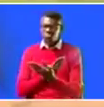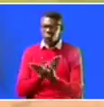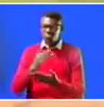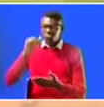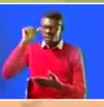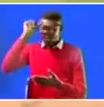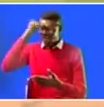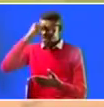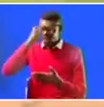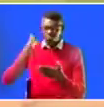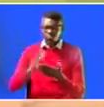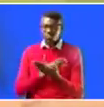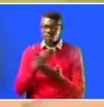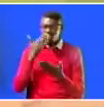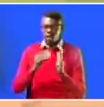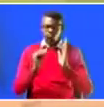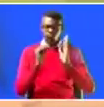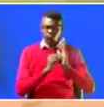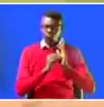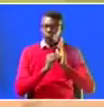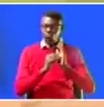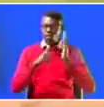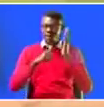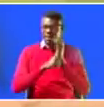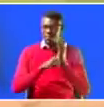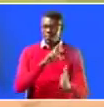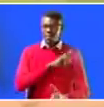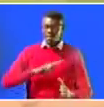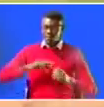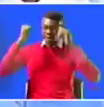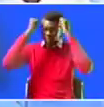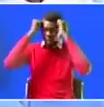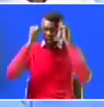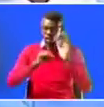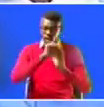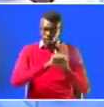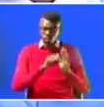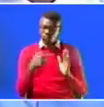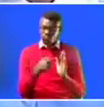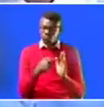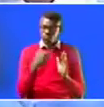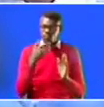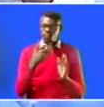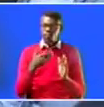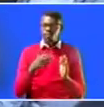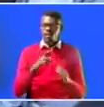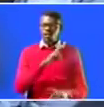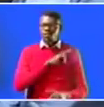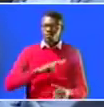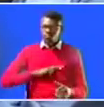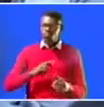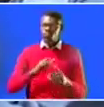religious studies. Just call it religious studies. In this subject, introduce all the religions that